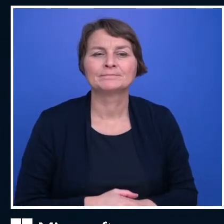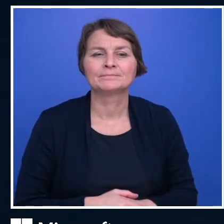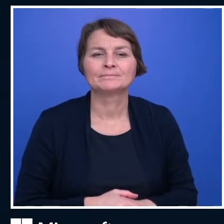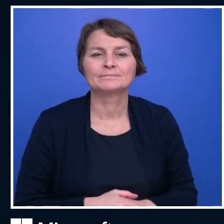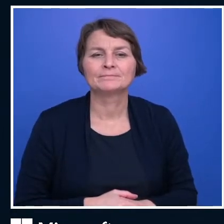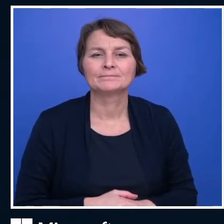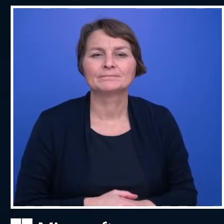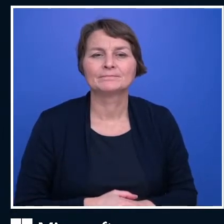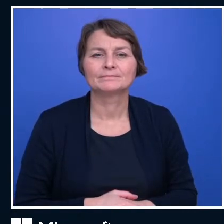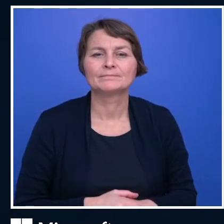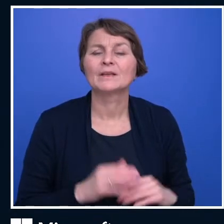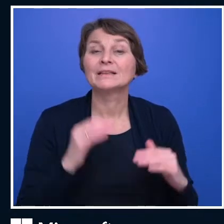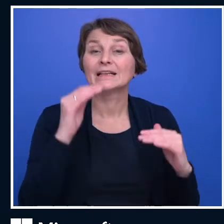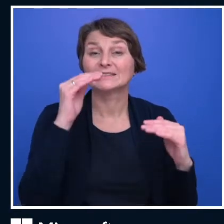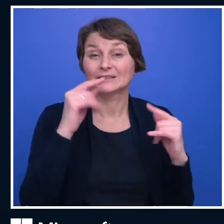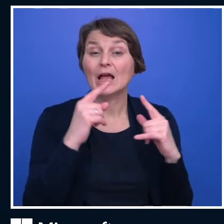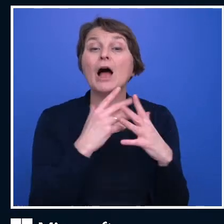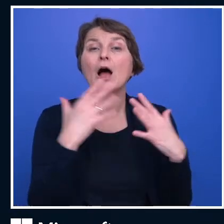in accuracy.